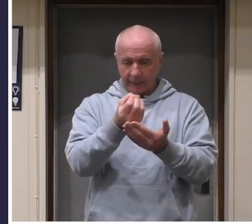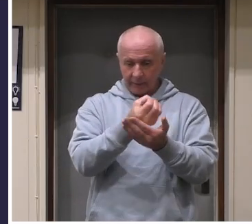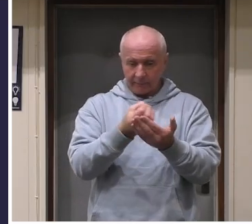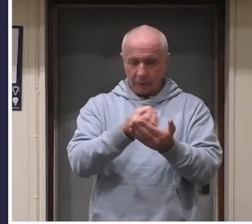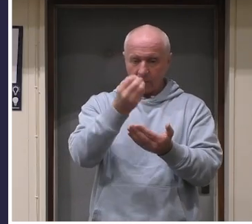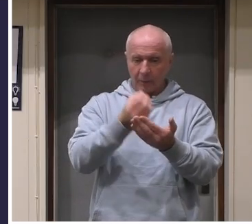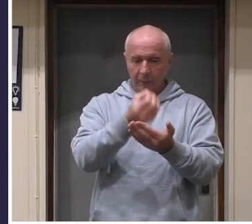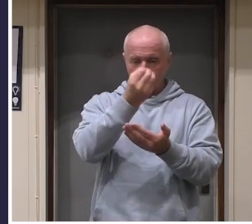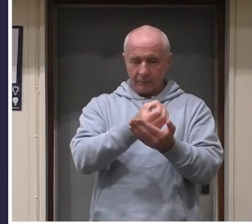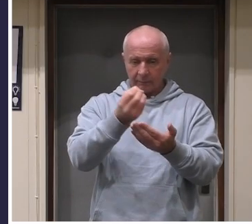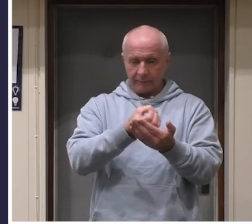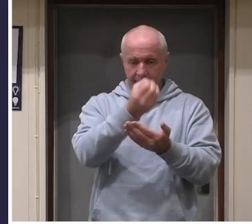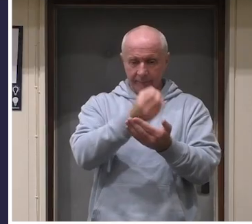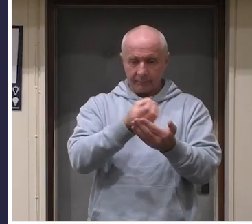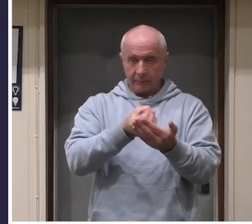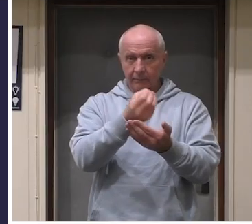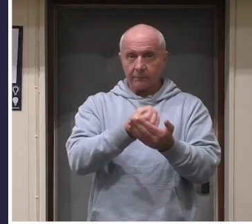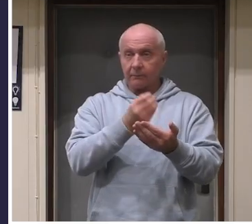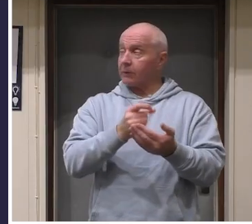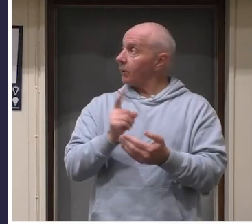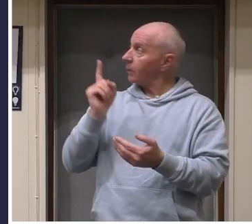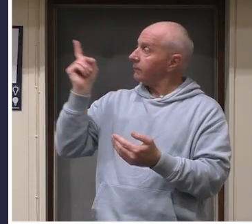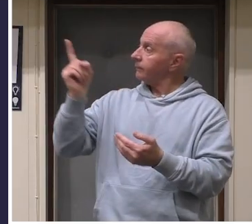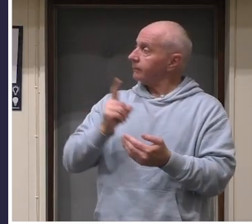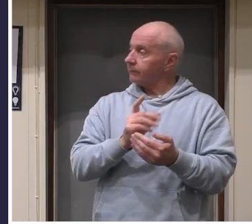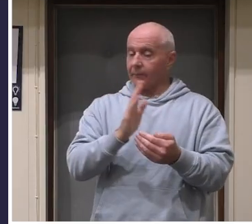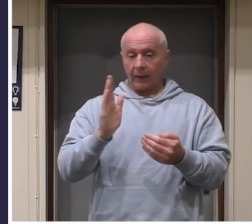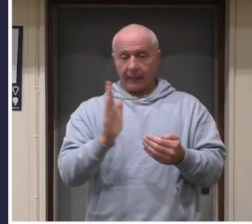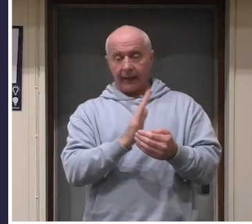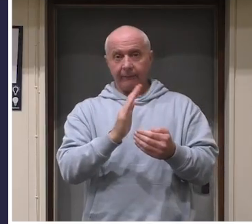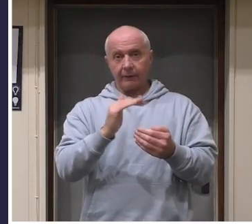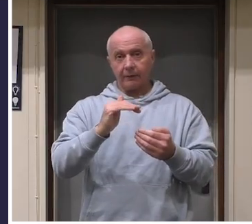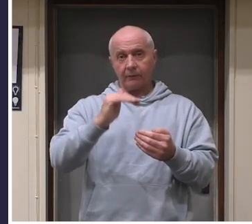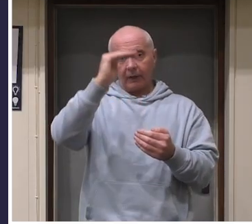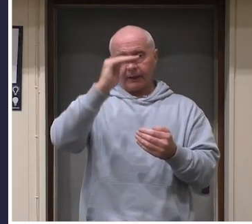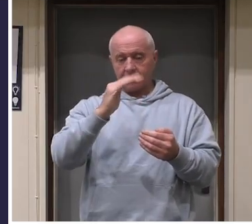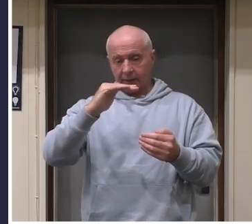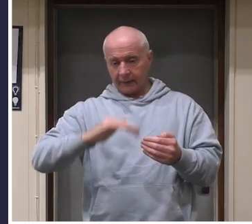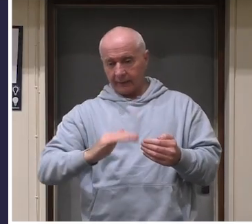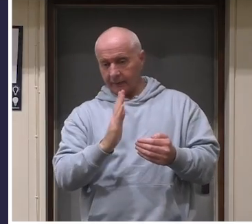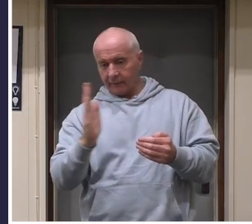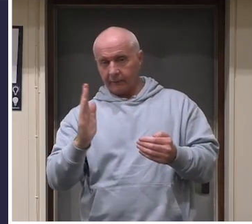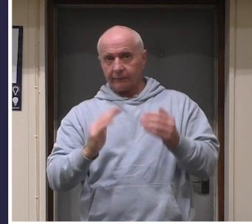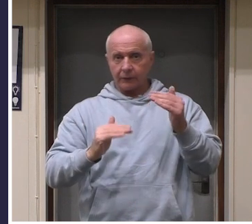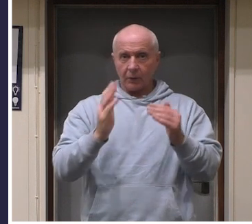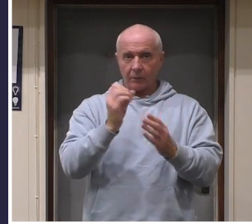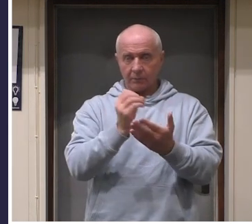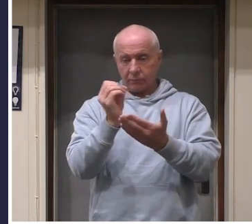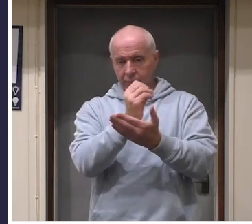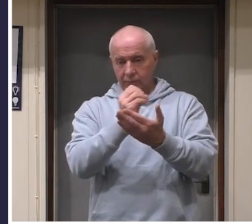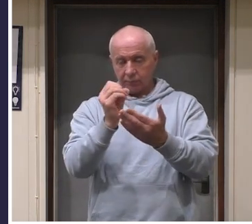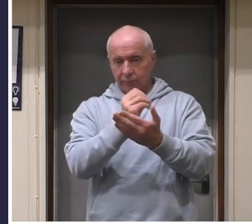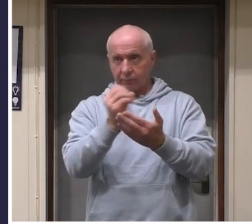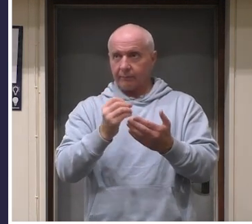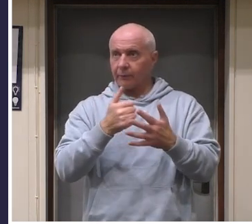going up and down in time. So this is in the left side down here, right side up there, left side down here, right side up there, and so on. So you're